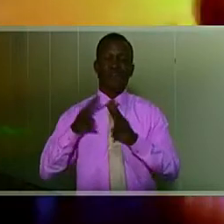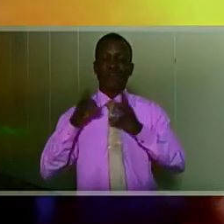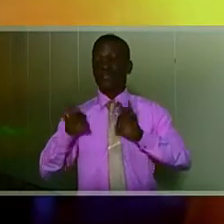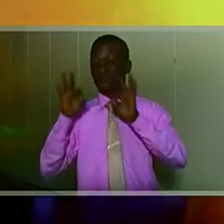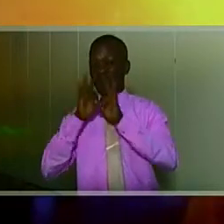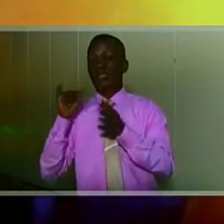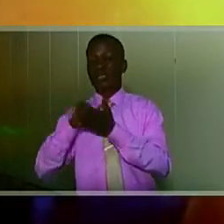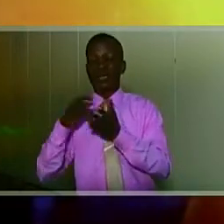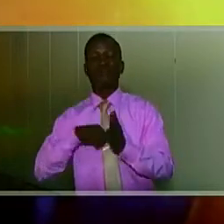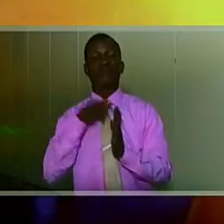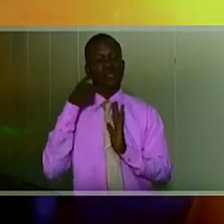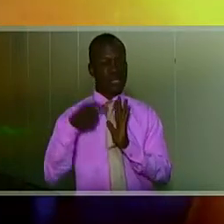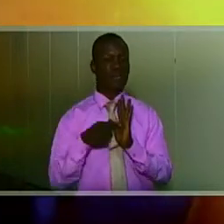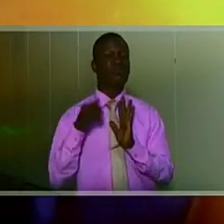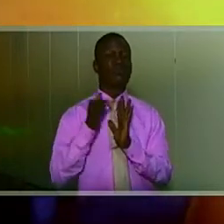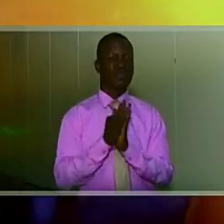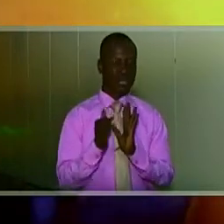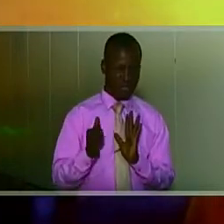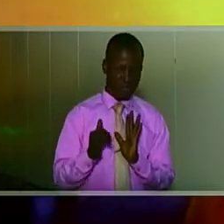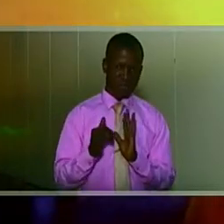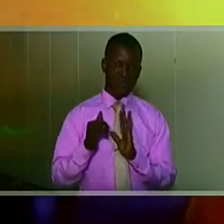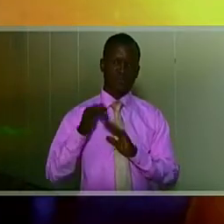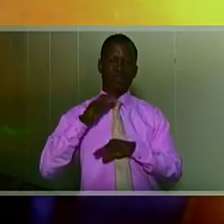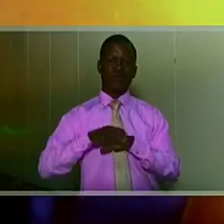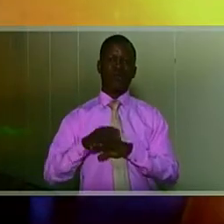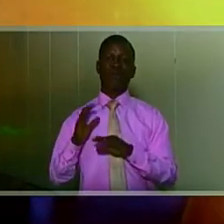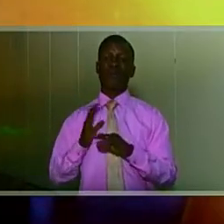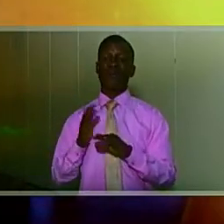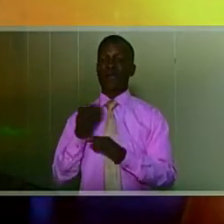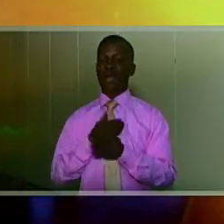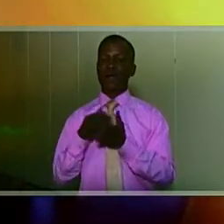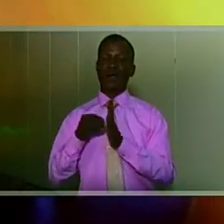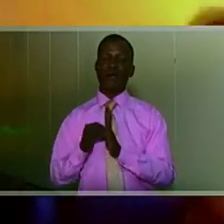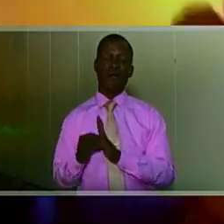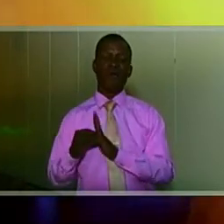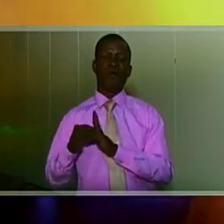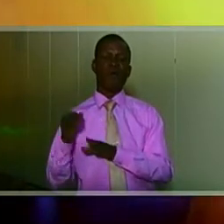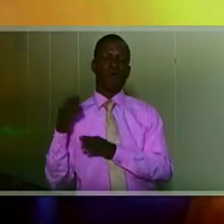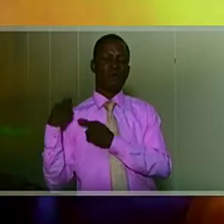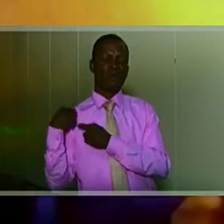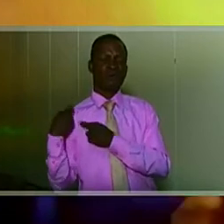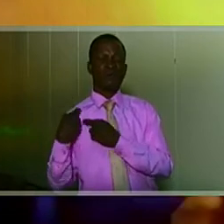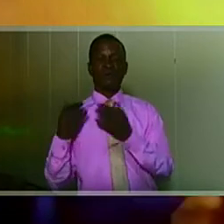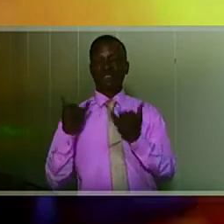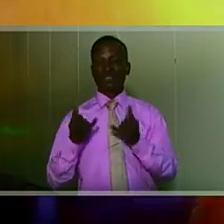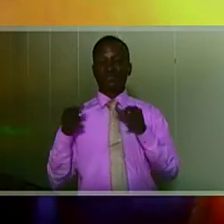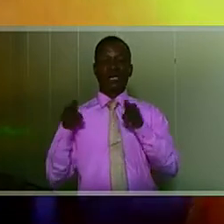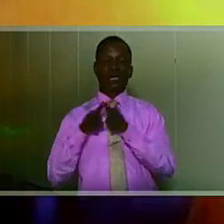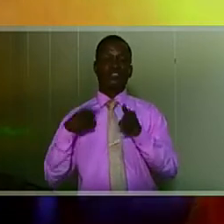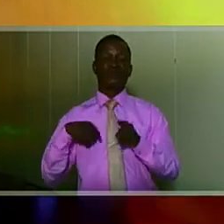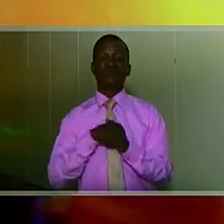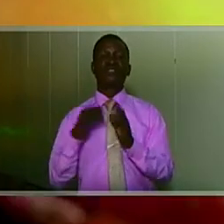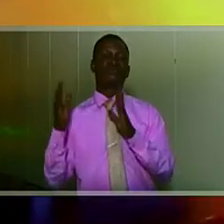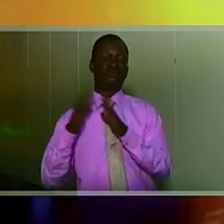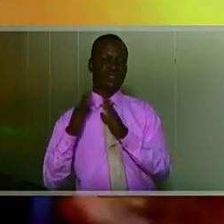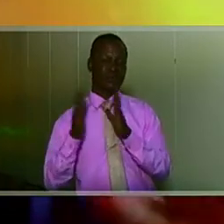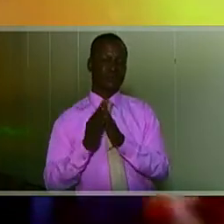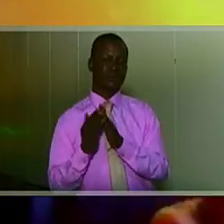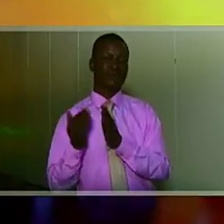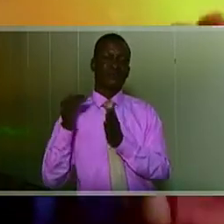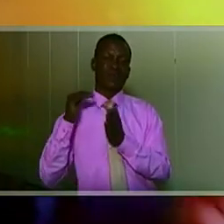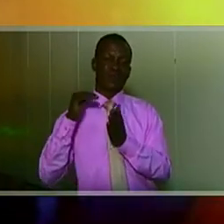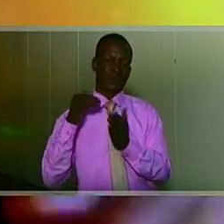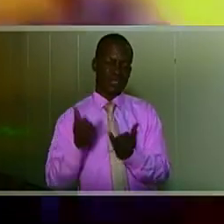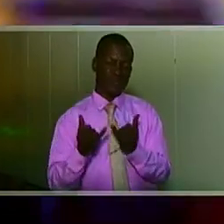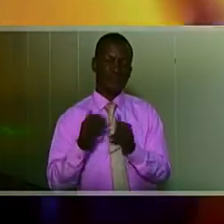that on for purpose of public, I mean, enlightenment. And as to conspiracy theory, everywhere in the world,